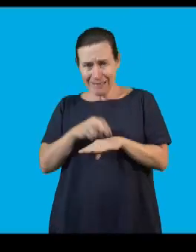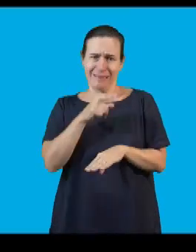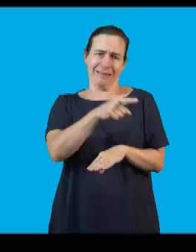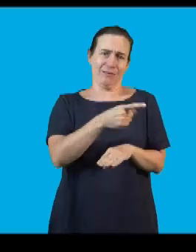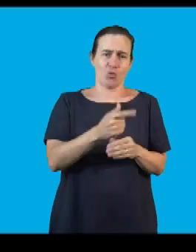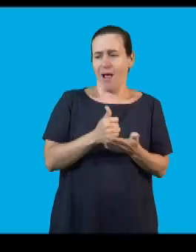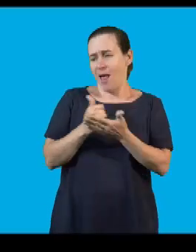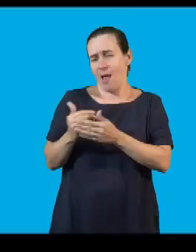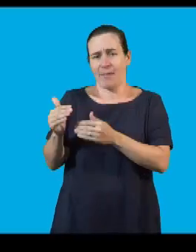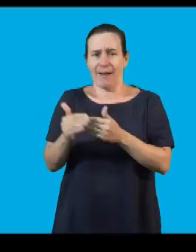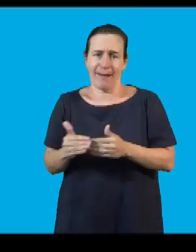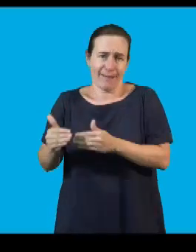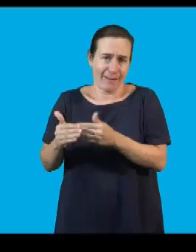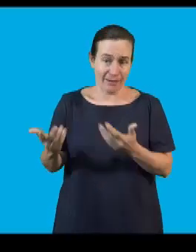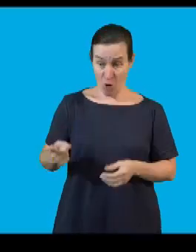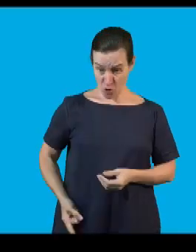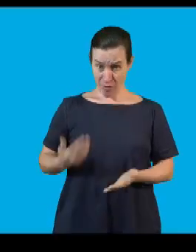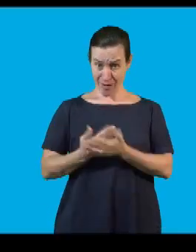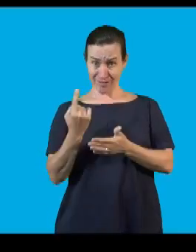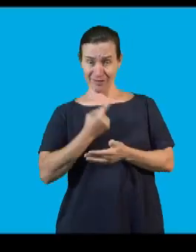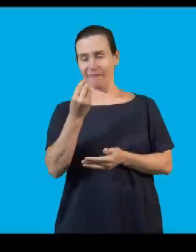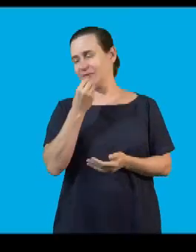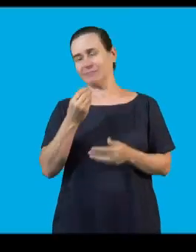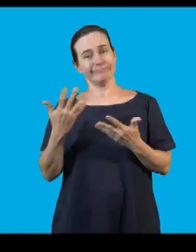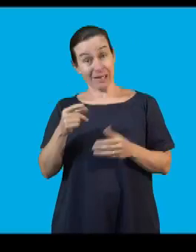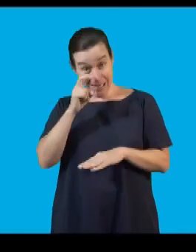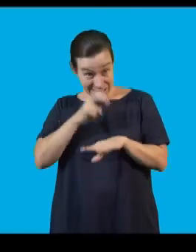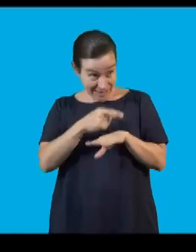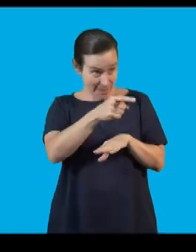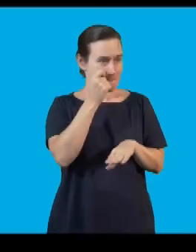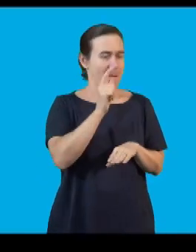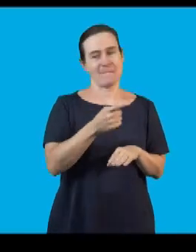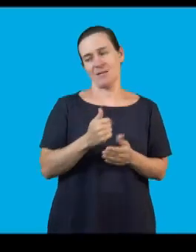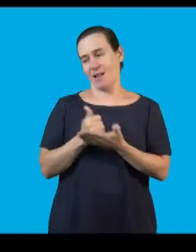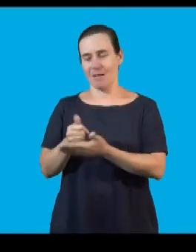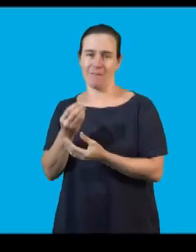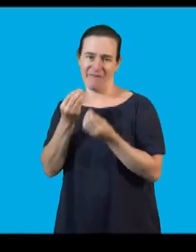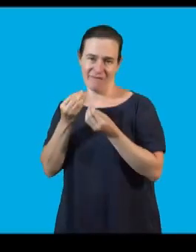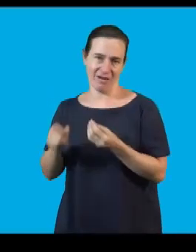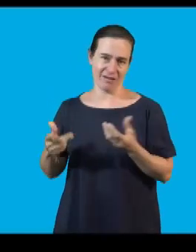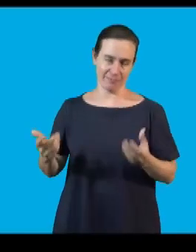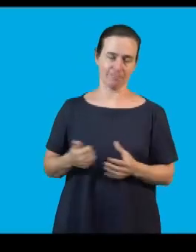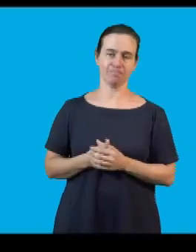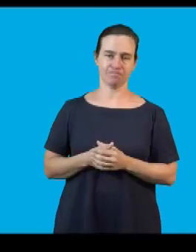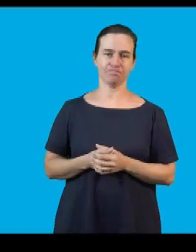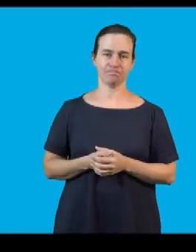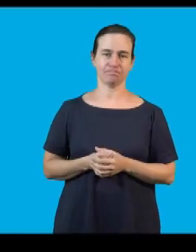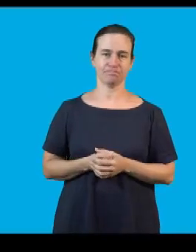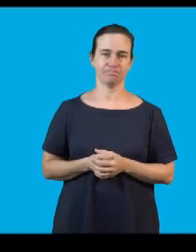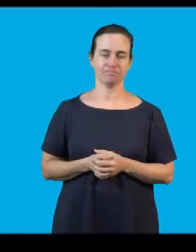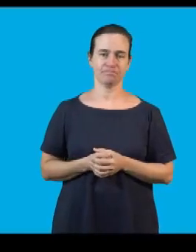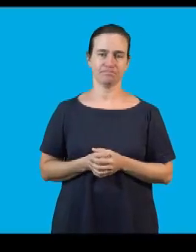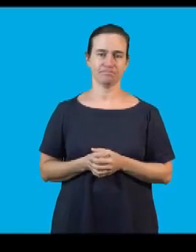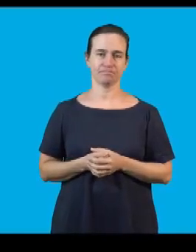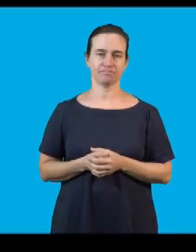depends on him, all right? So the dog can't feed himself. He needs his owner to feed him, all right? So this is what you